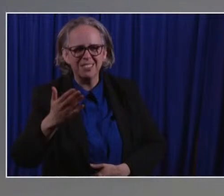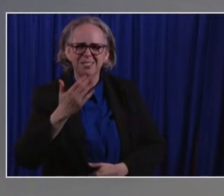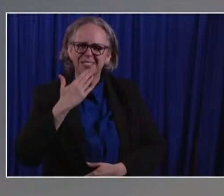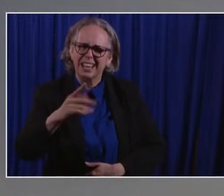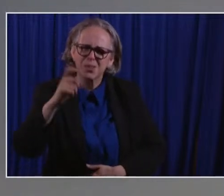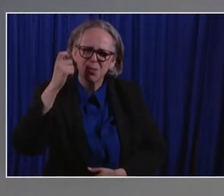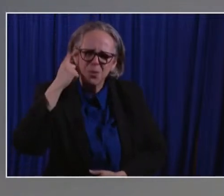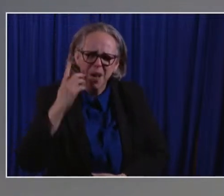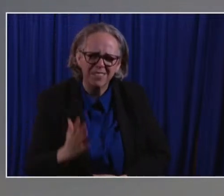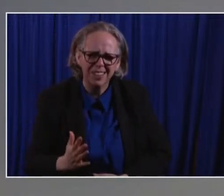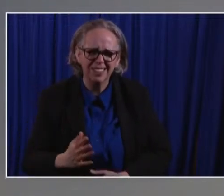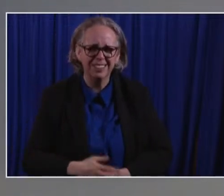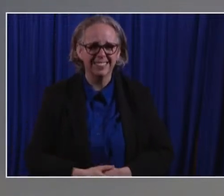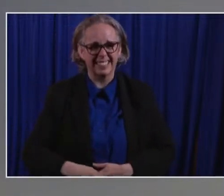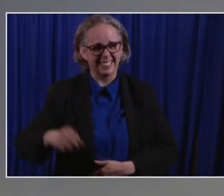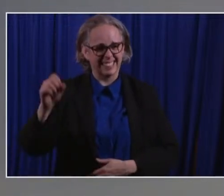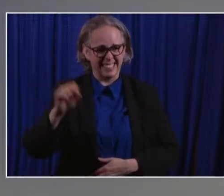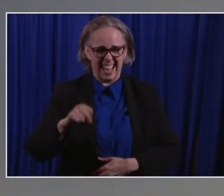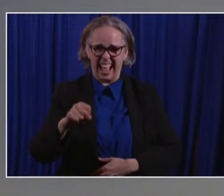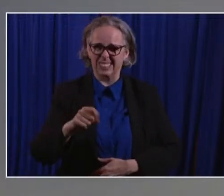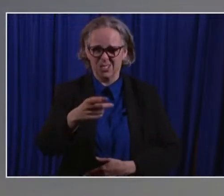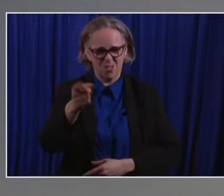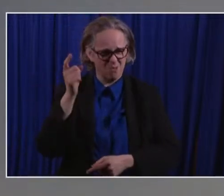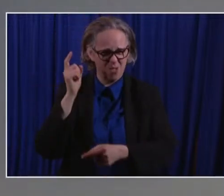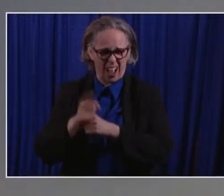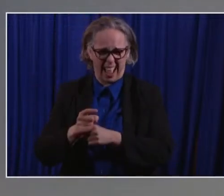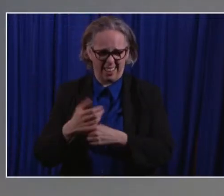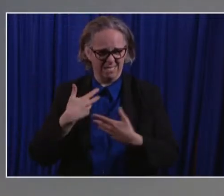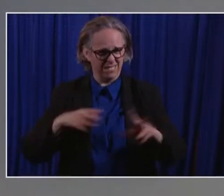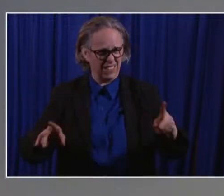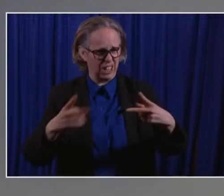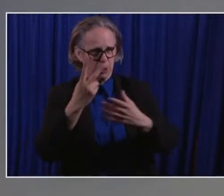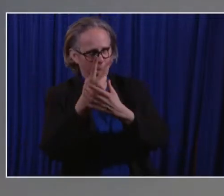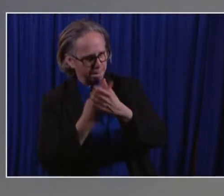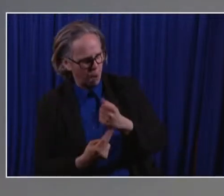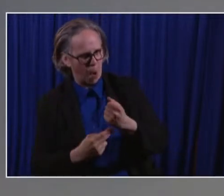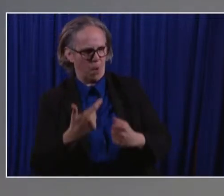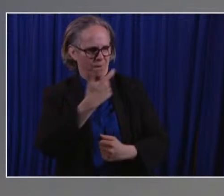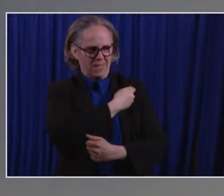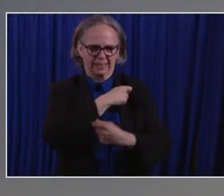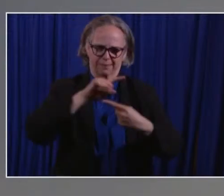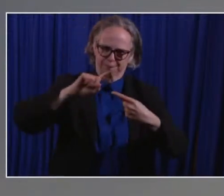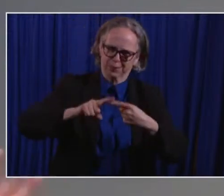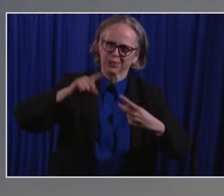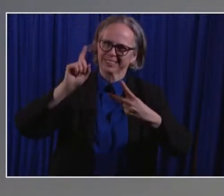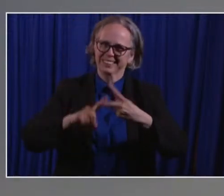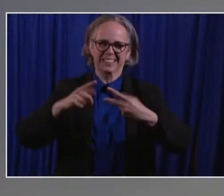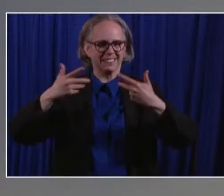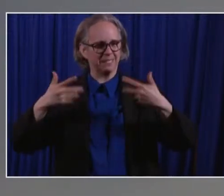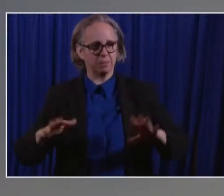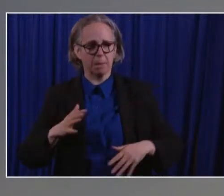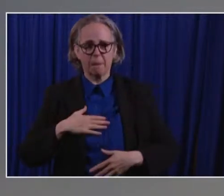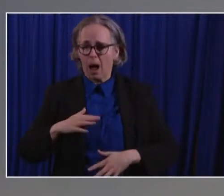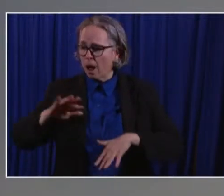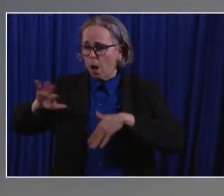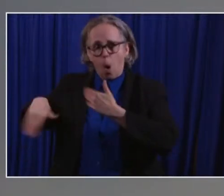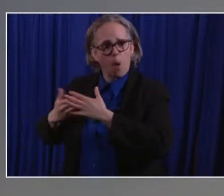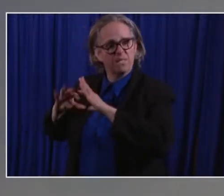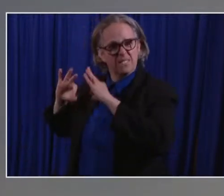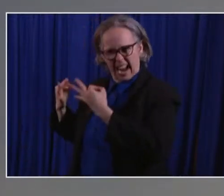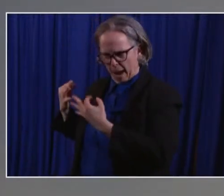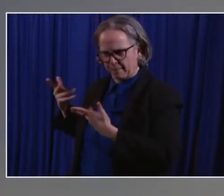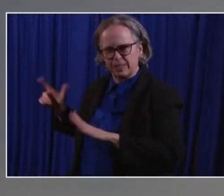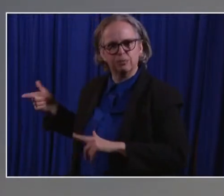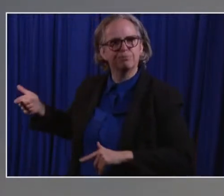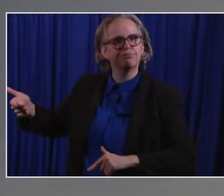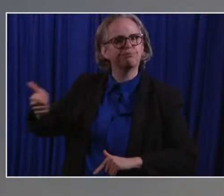yes, as you have said, I've had already my 2 doses. Actually, everybody in my household had their vaccination here